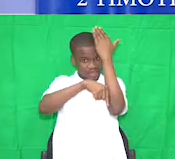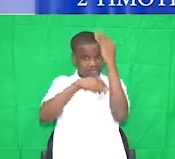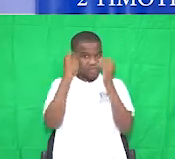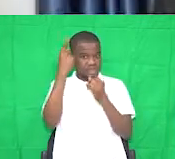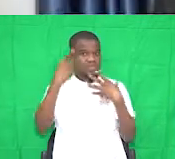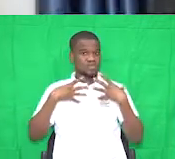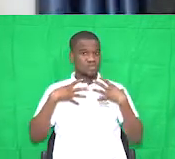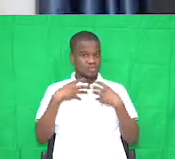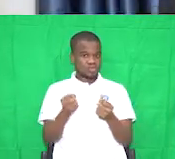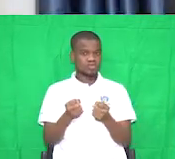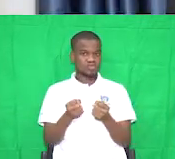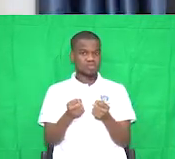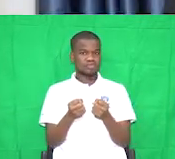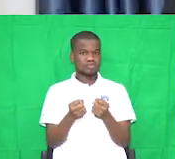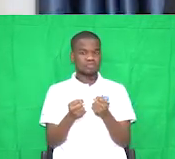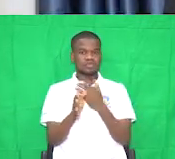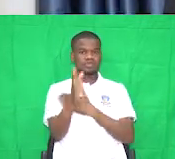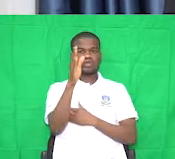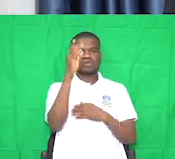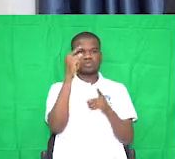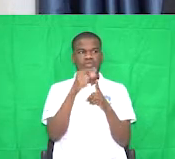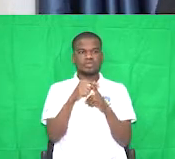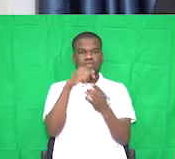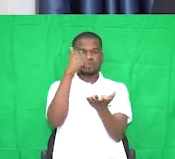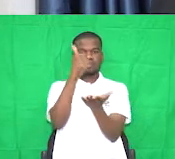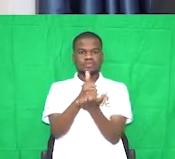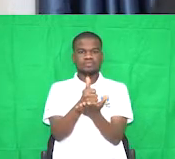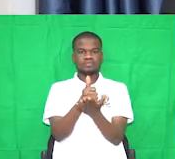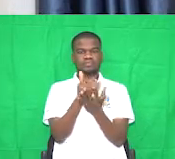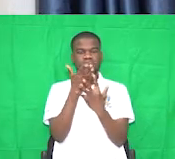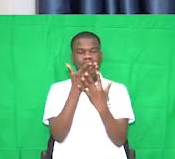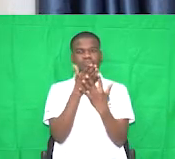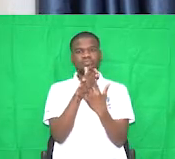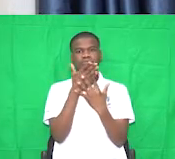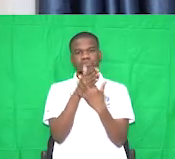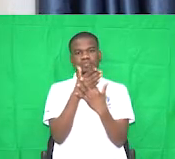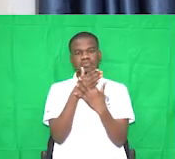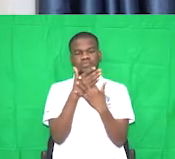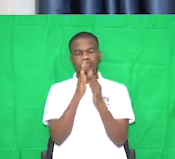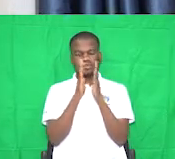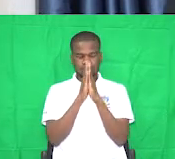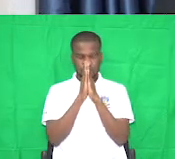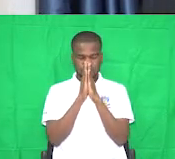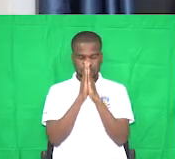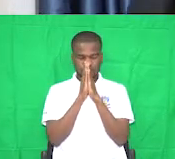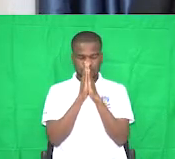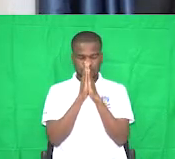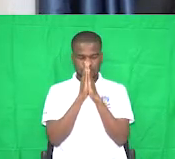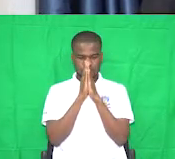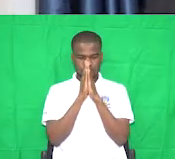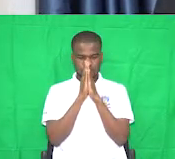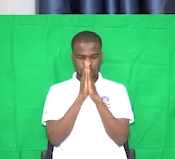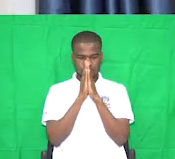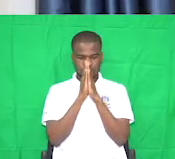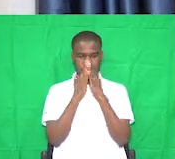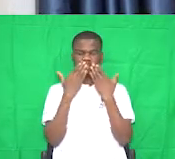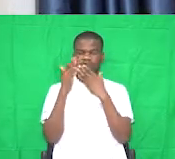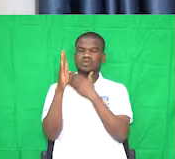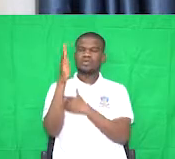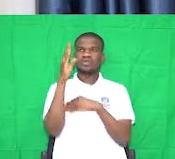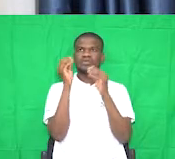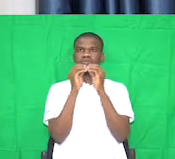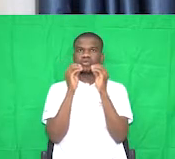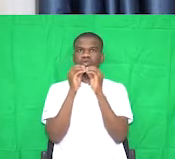this. The word of God. Shall we share a word of prayer? Thank you so much, God, for the opportunity to